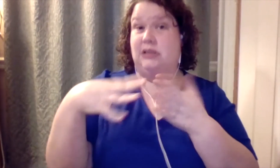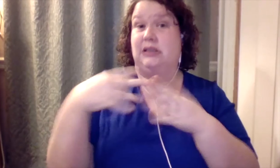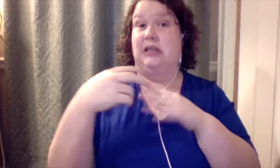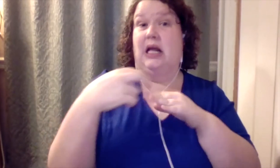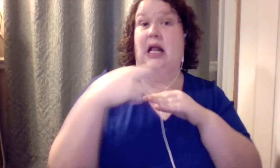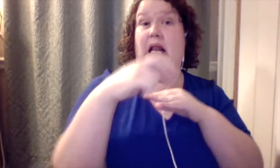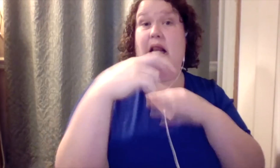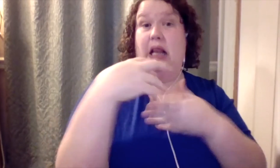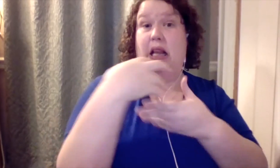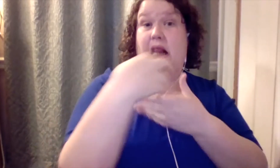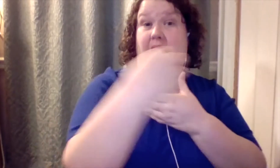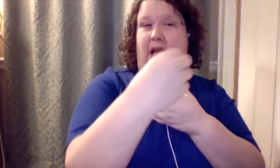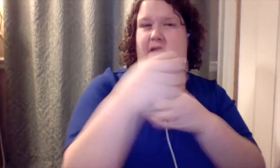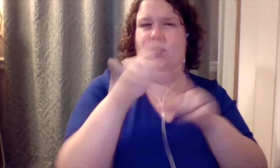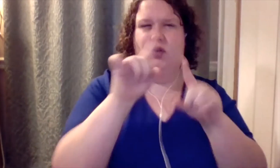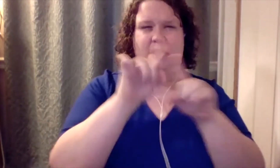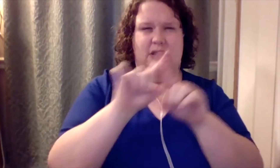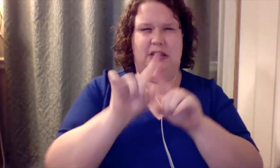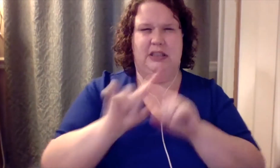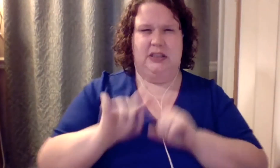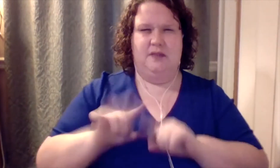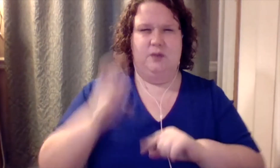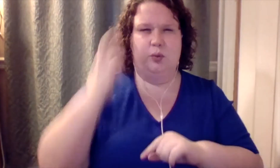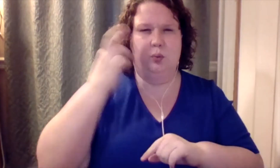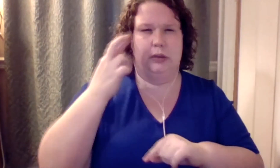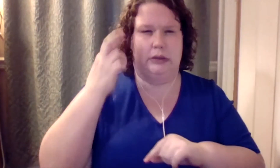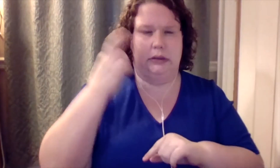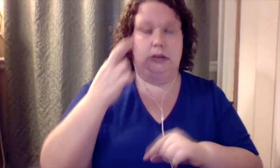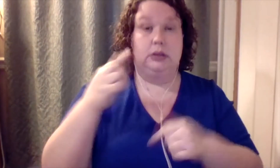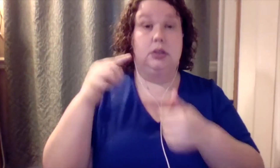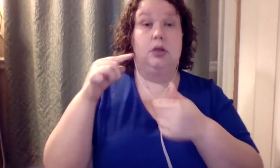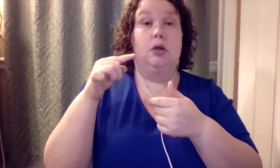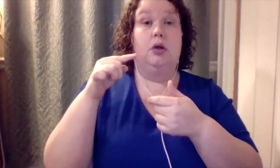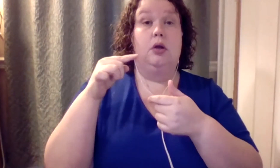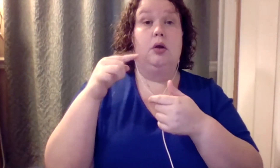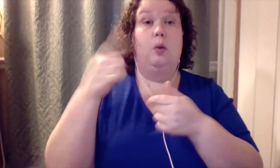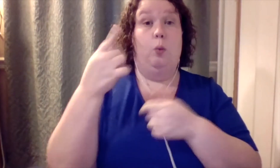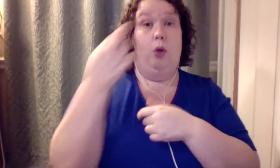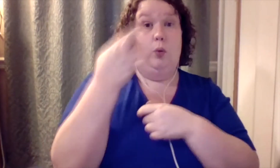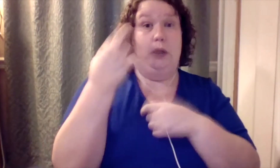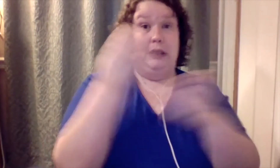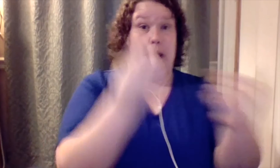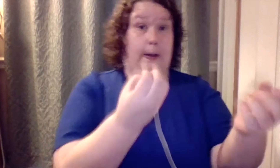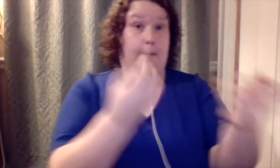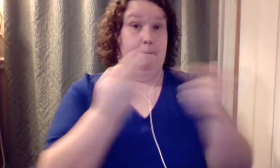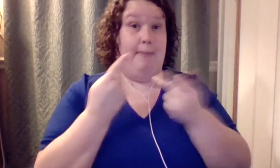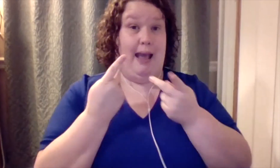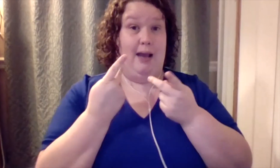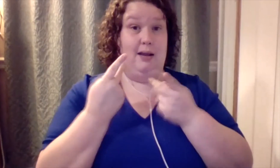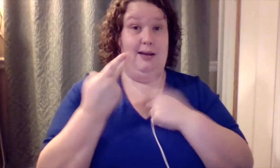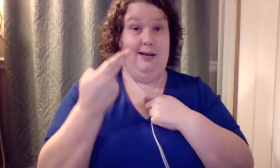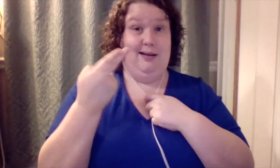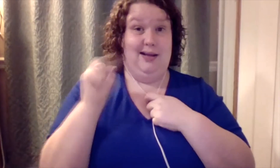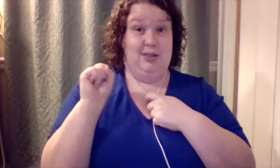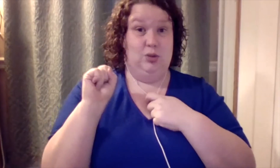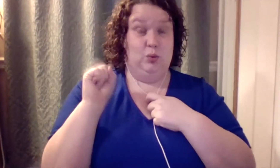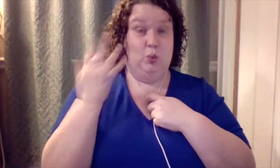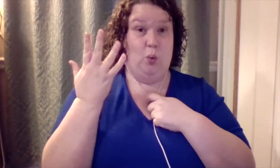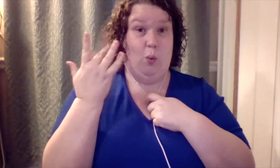for various reasons, but one of the reasons that kids come back in high school is